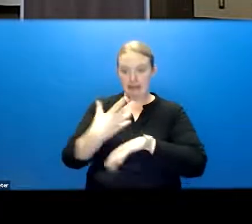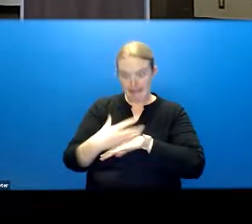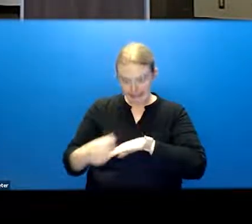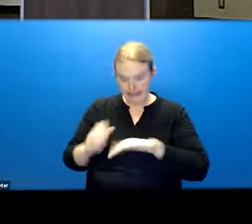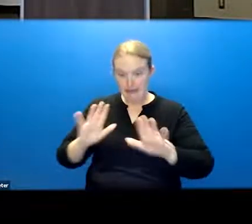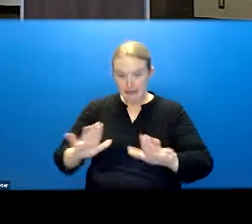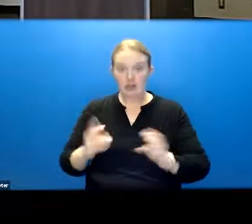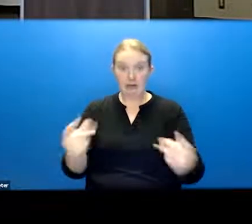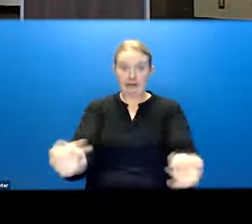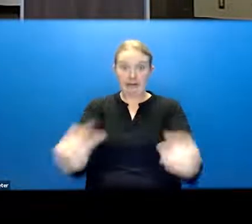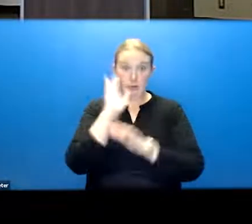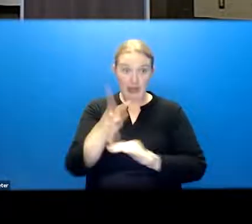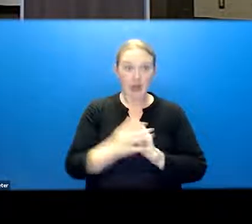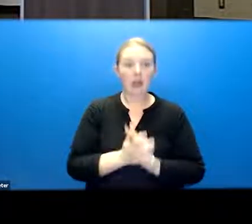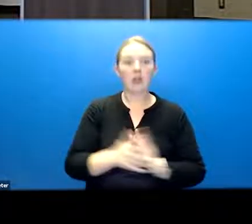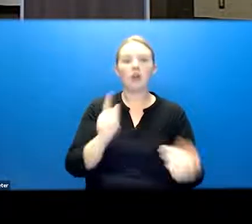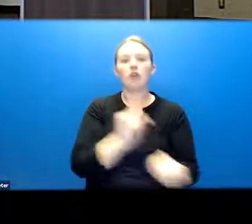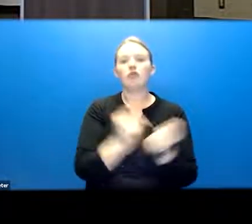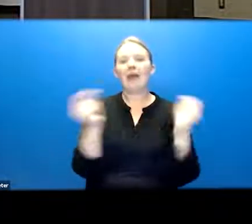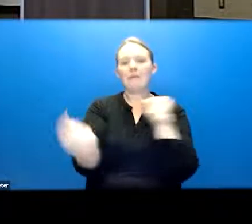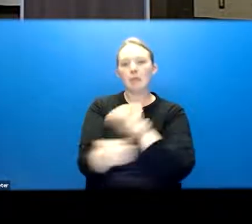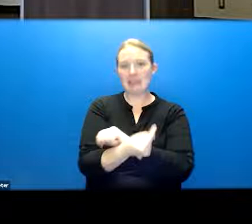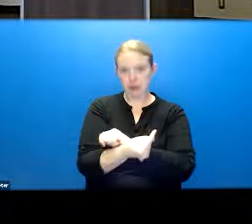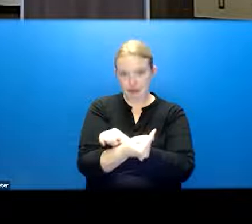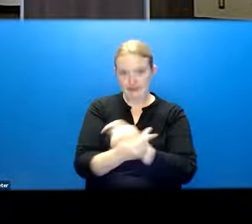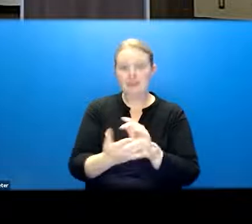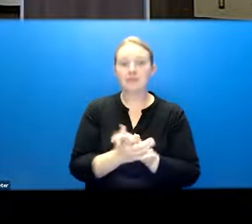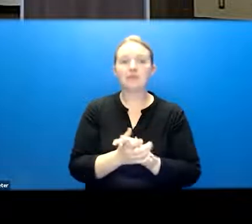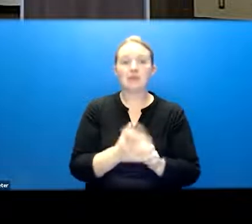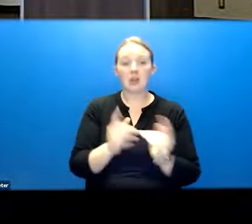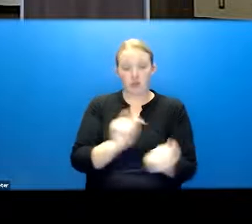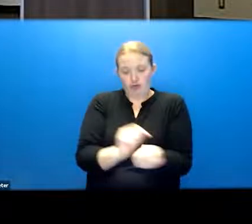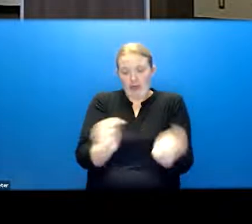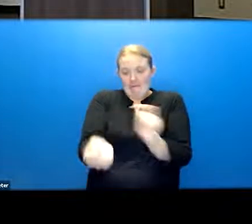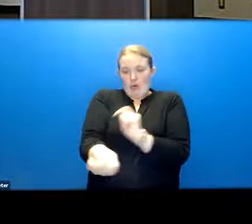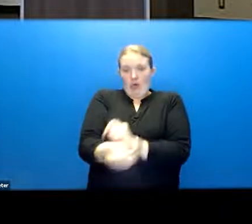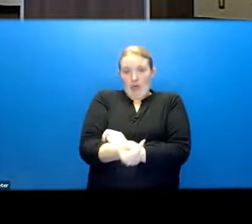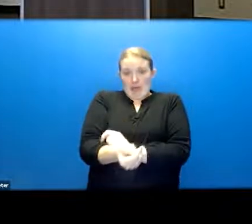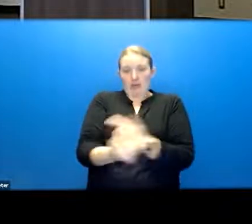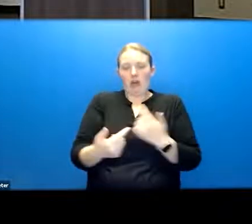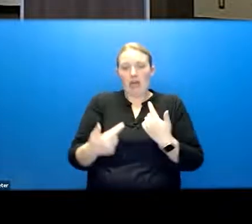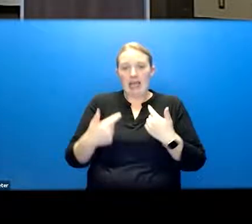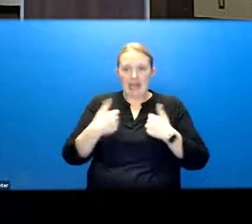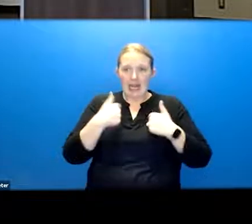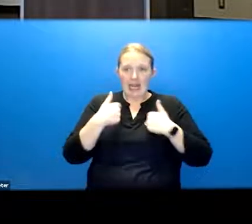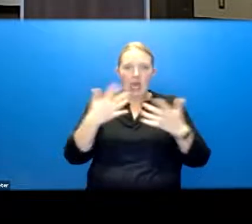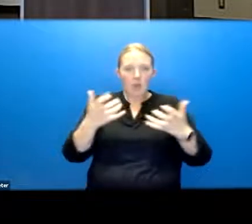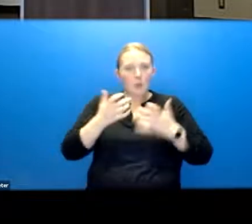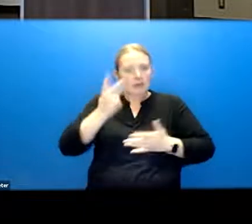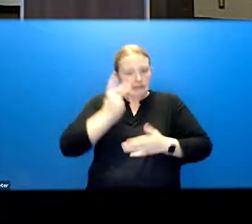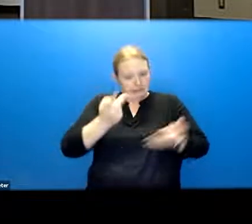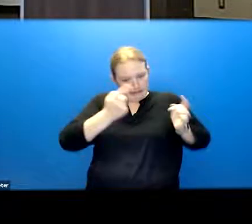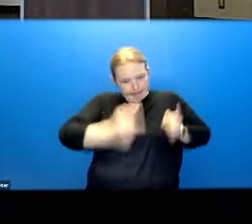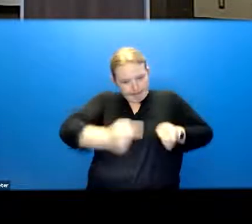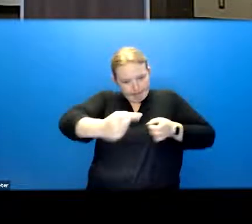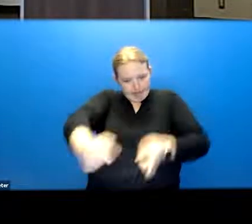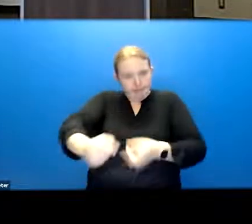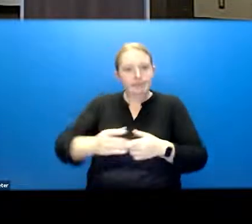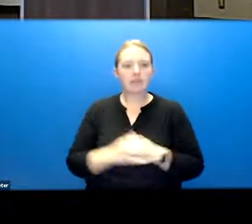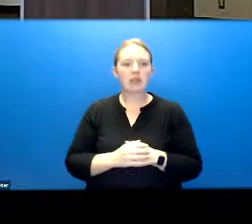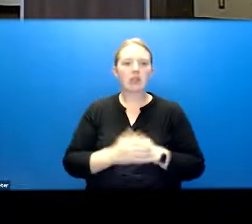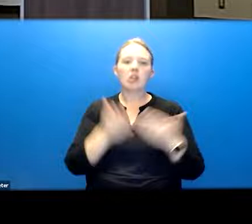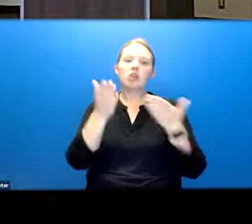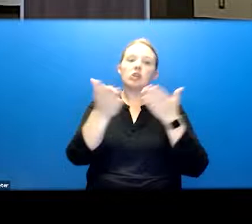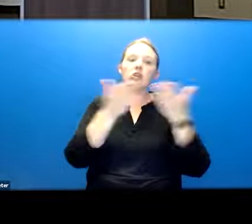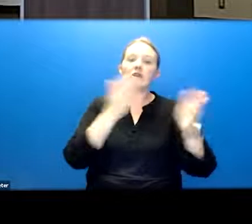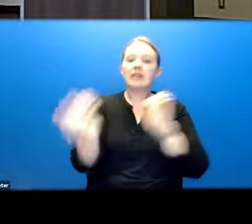gonna go super quick. Transformation that I would want to see is